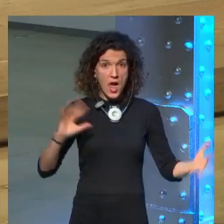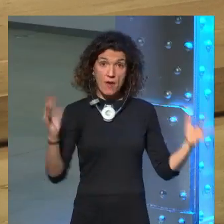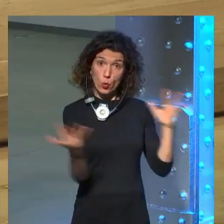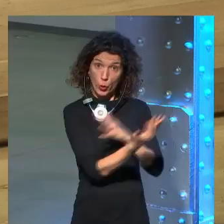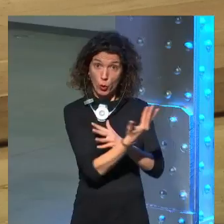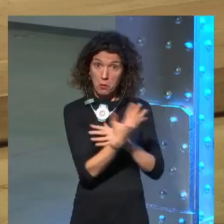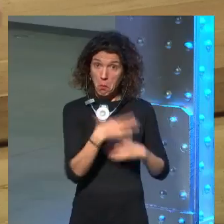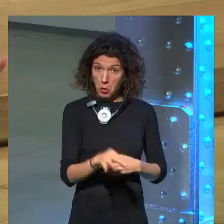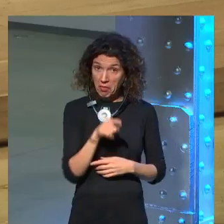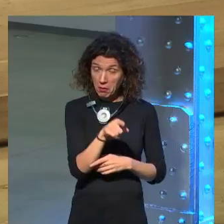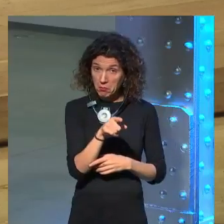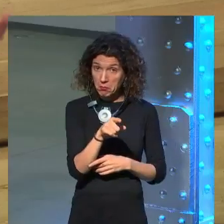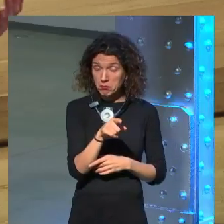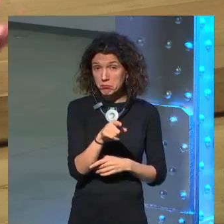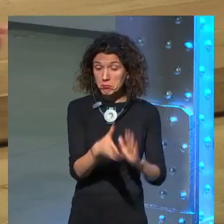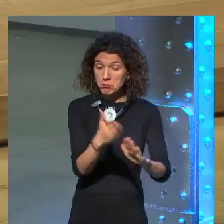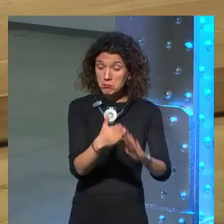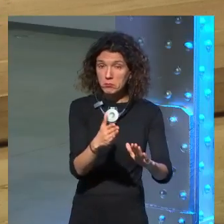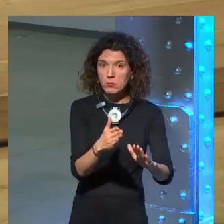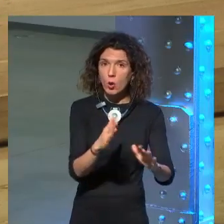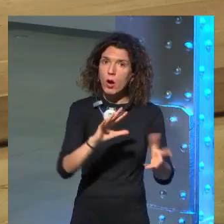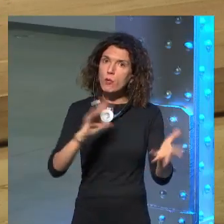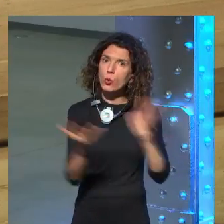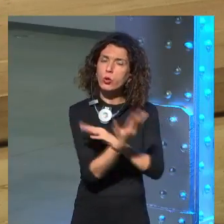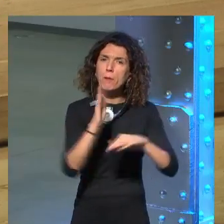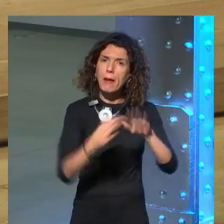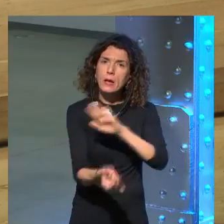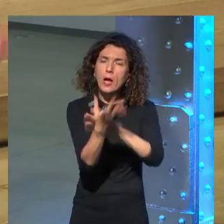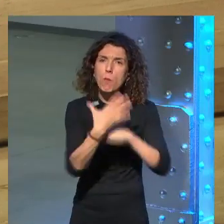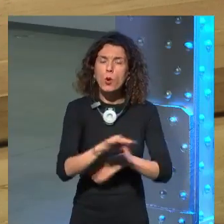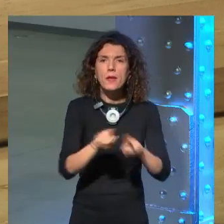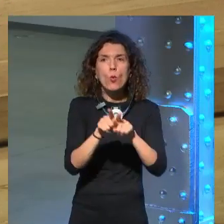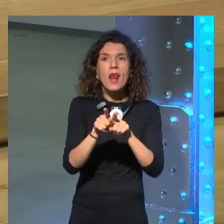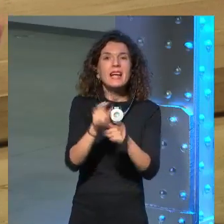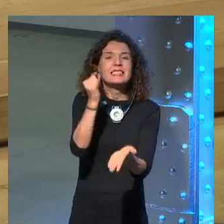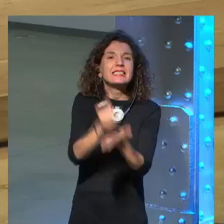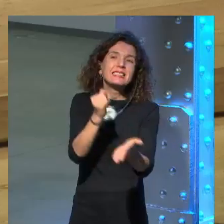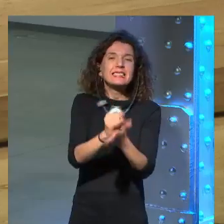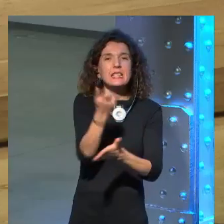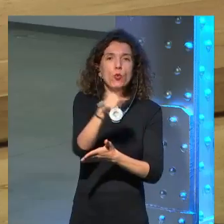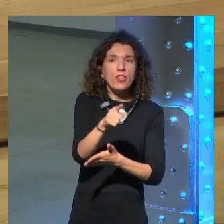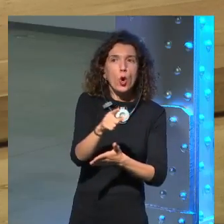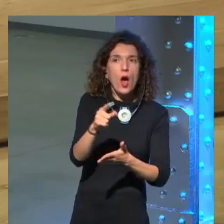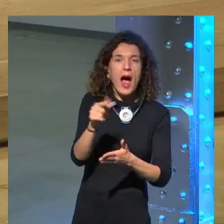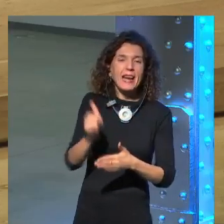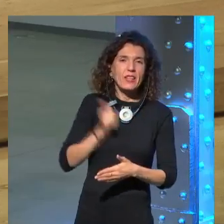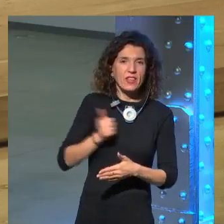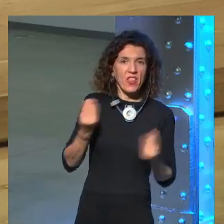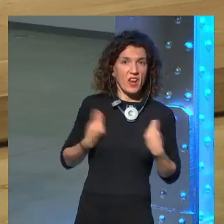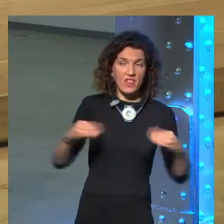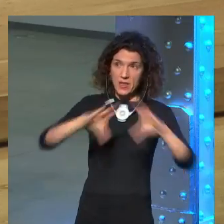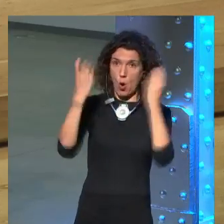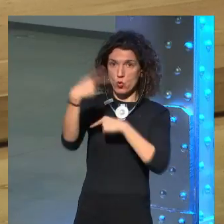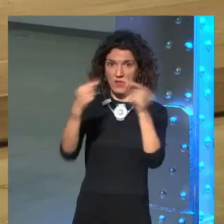eventually enough to create an artificial simulation for the universe, life, for everything. So we